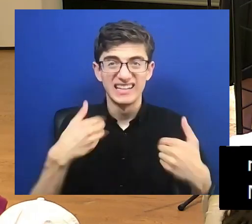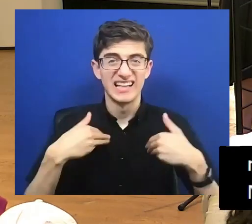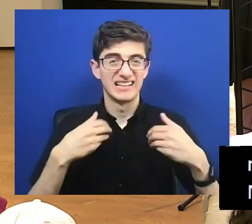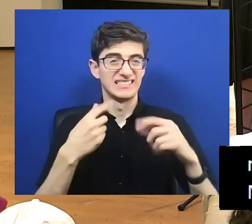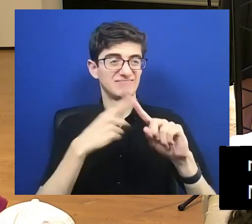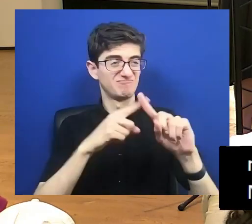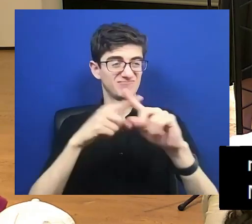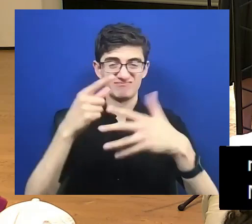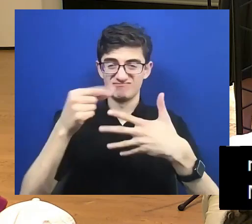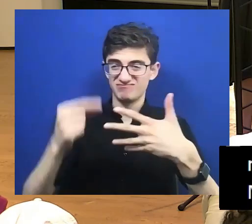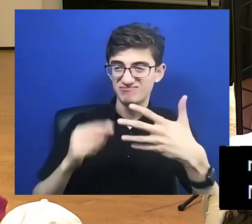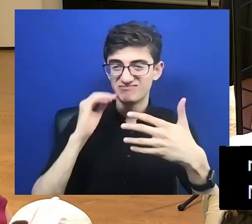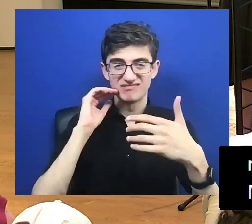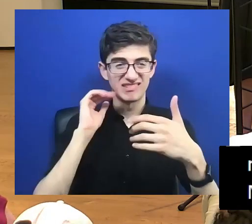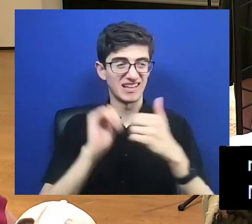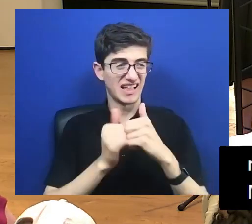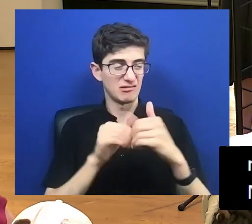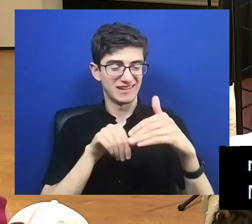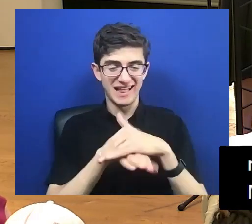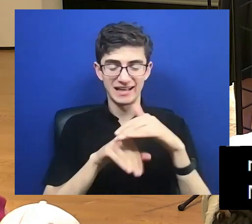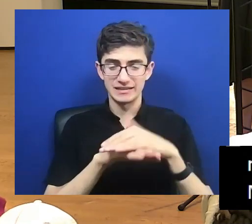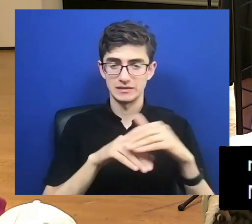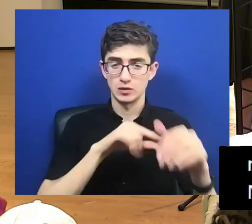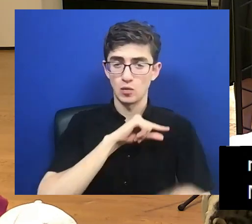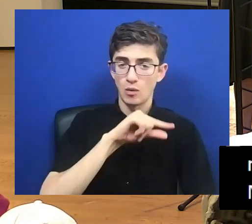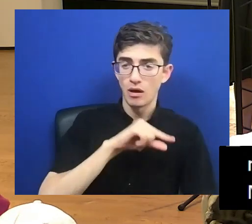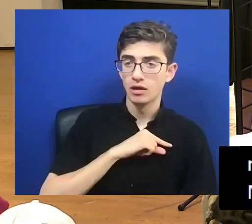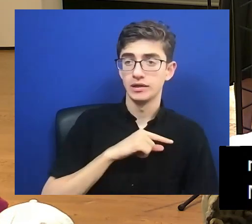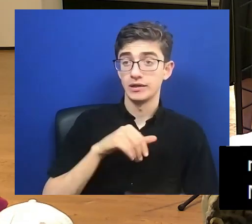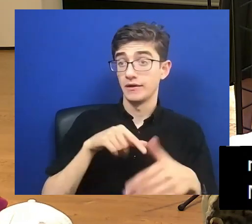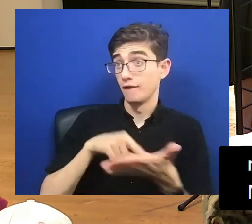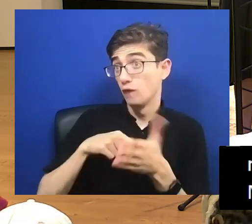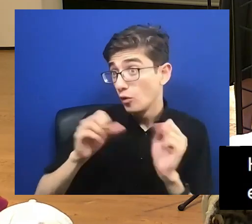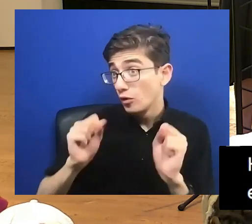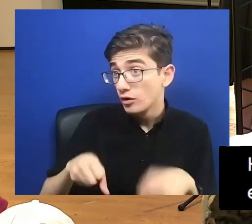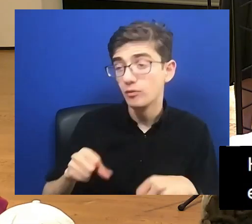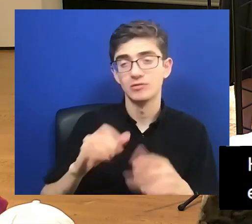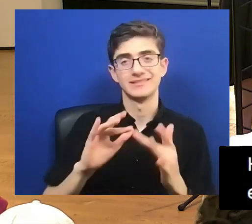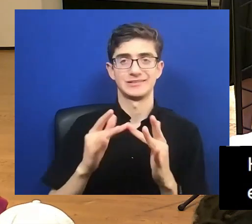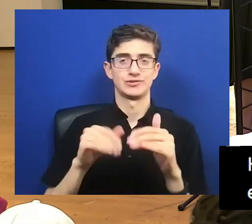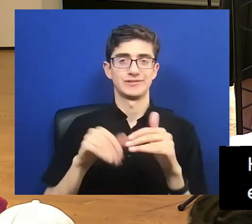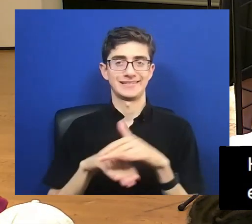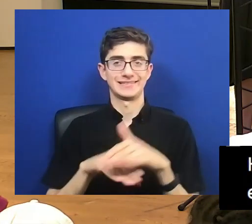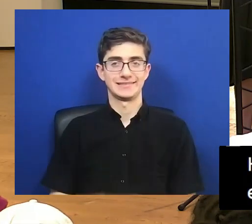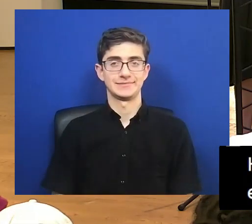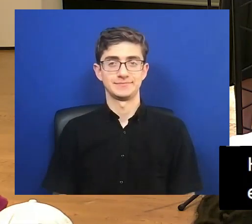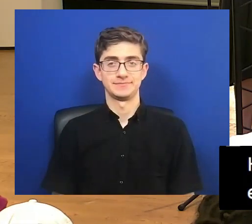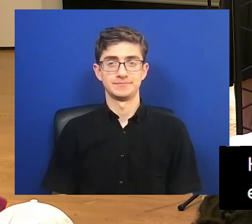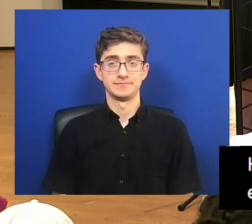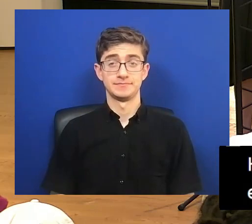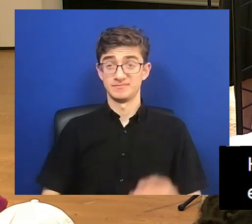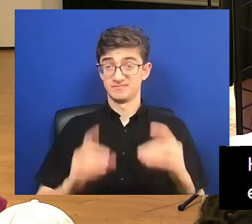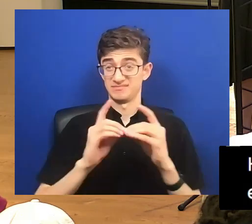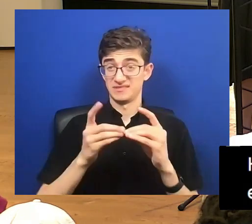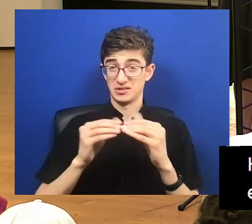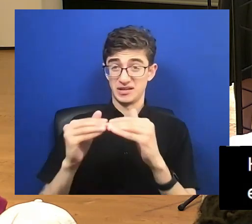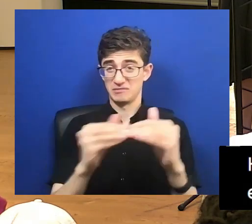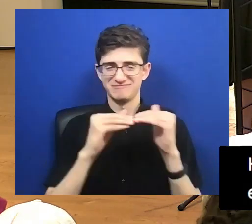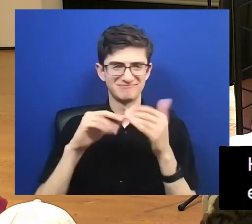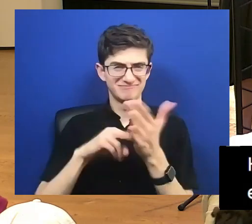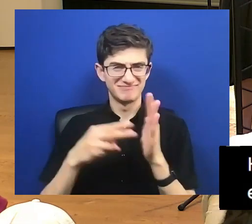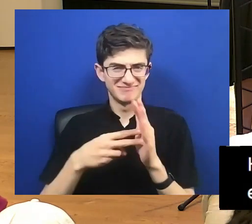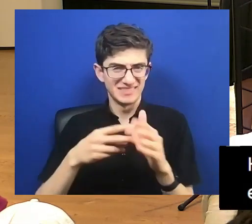high-quality internet service. Digital equity also means that folks should have skills and resources to